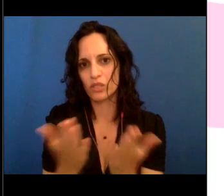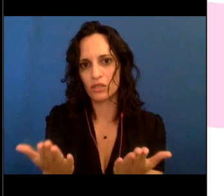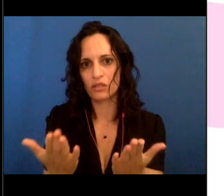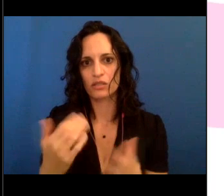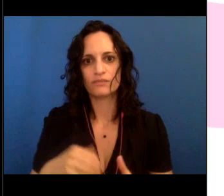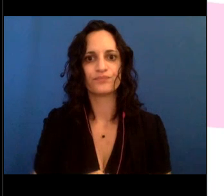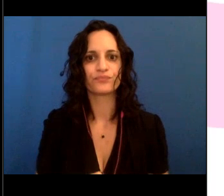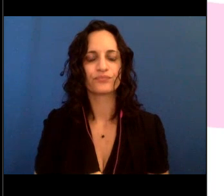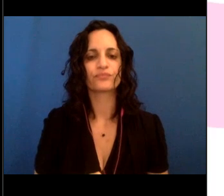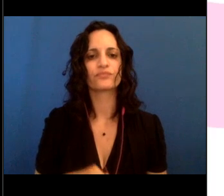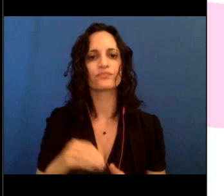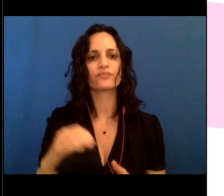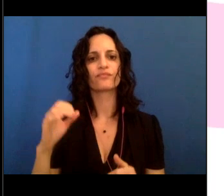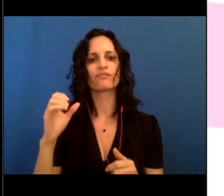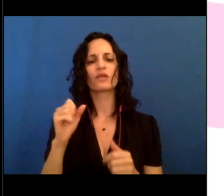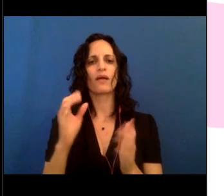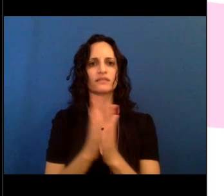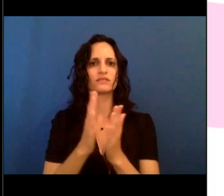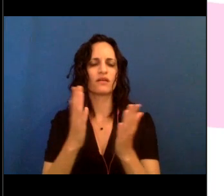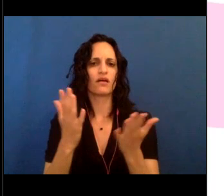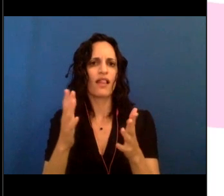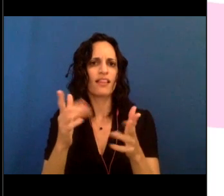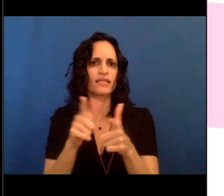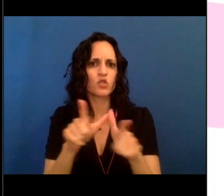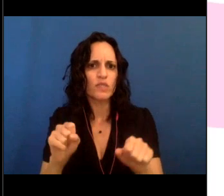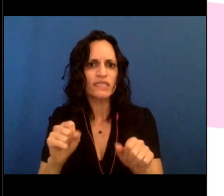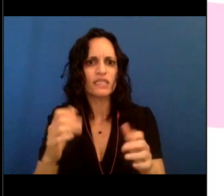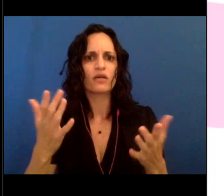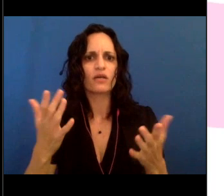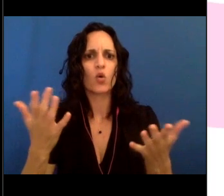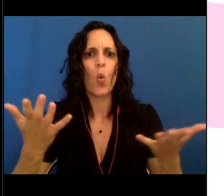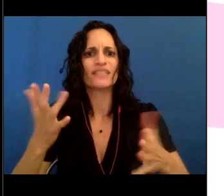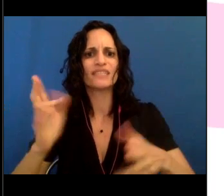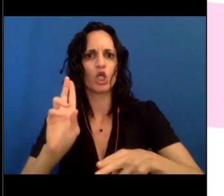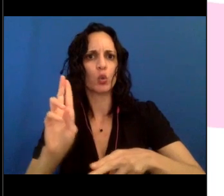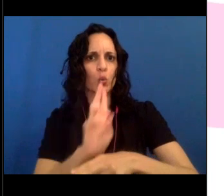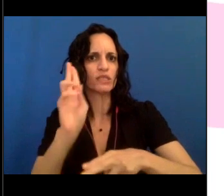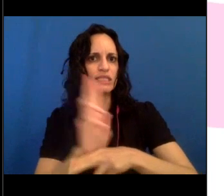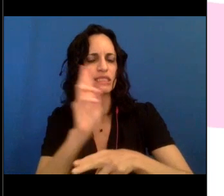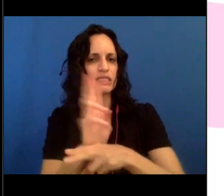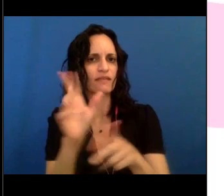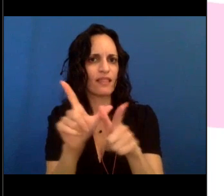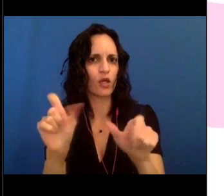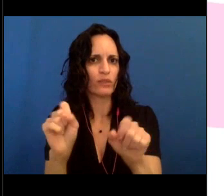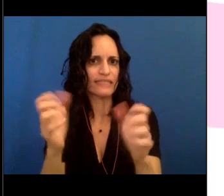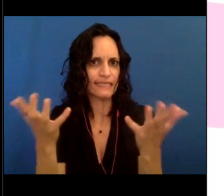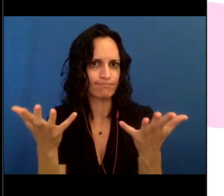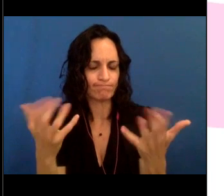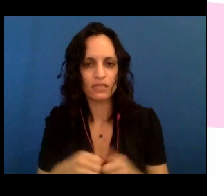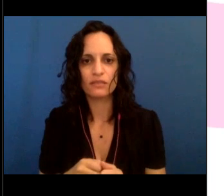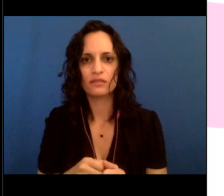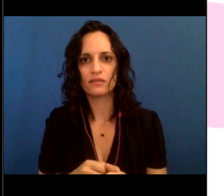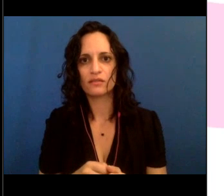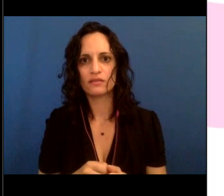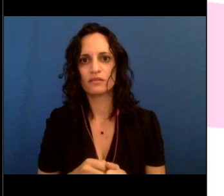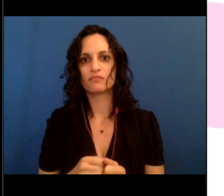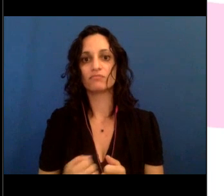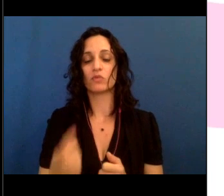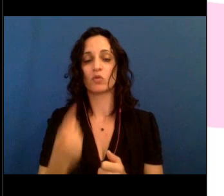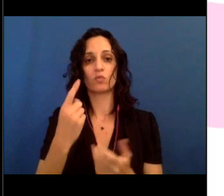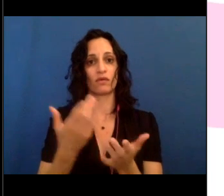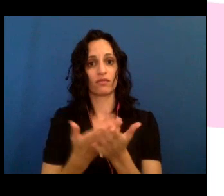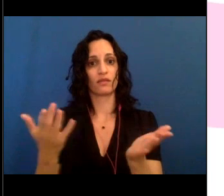of what use is linguistics, which is also something we're going to come back to. But one thing they were sure to note is that